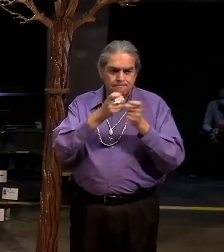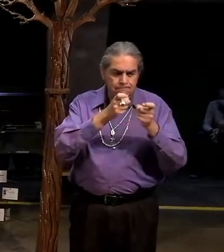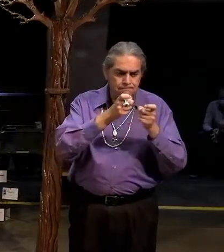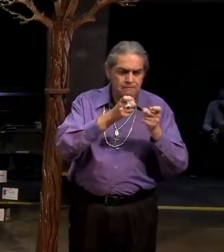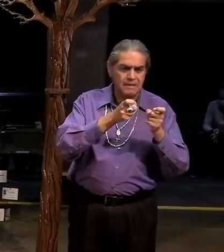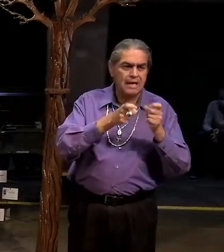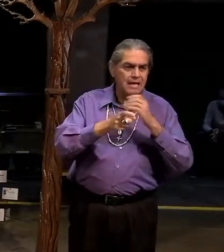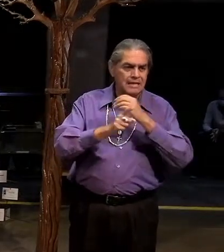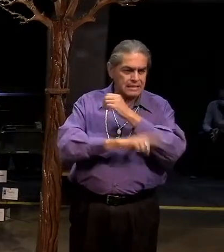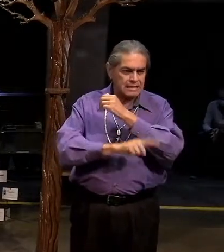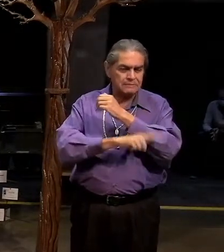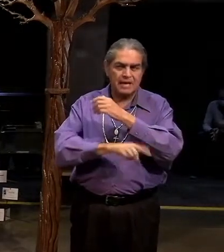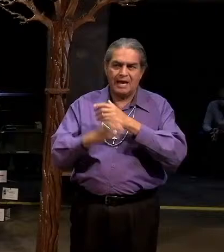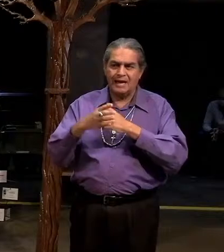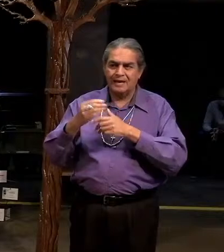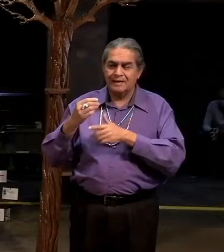yet